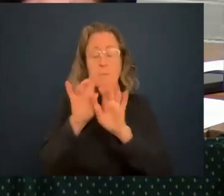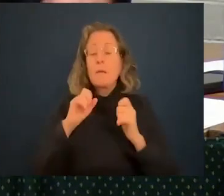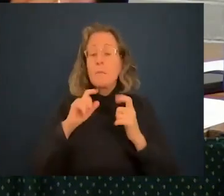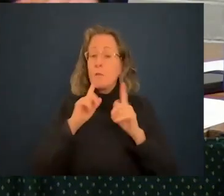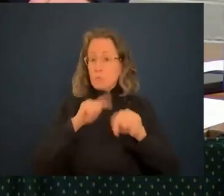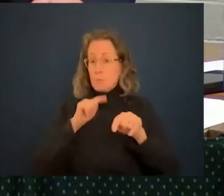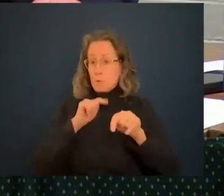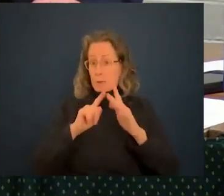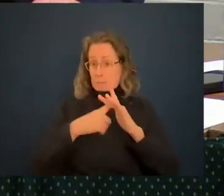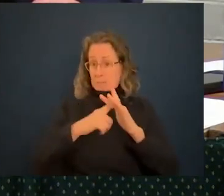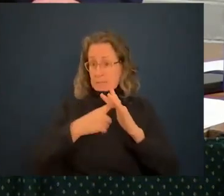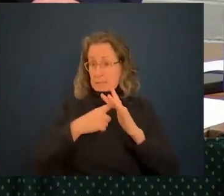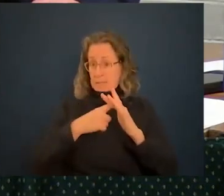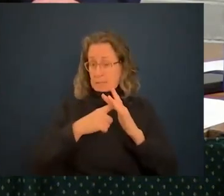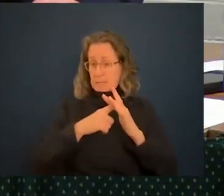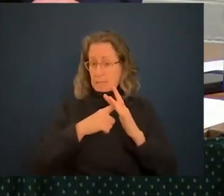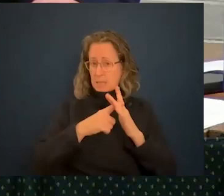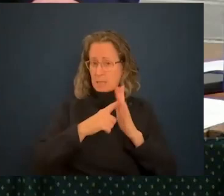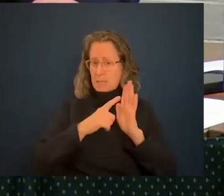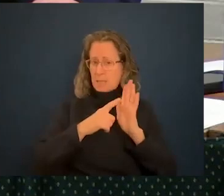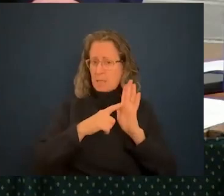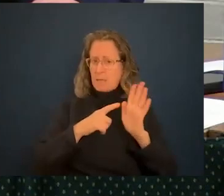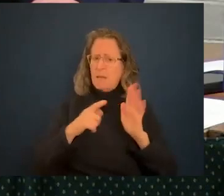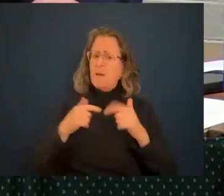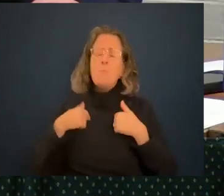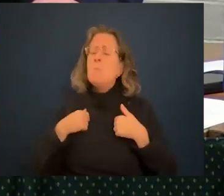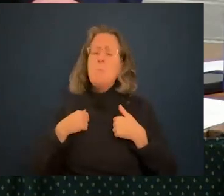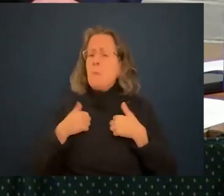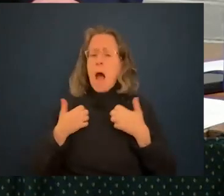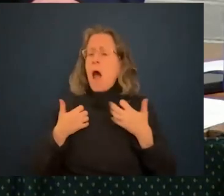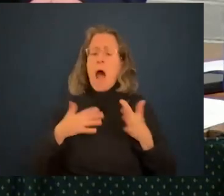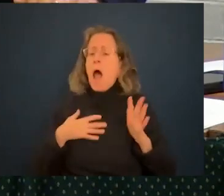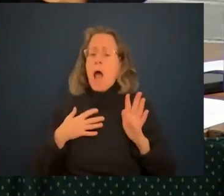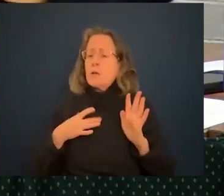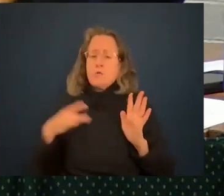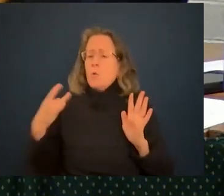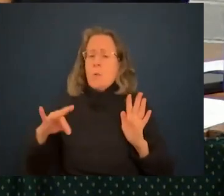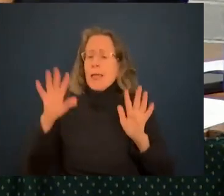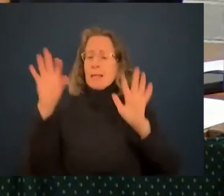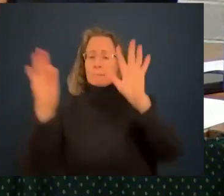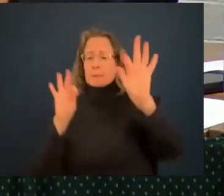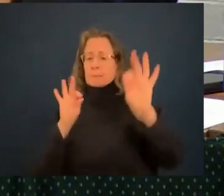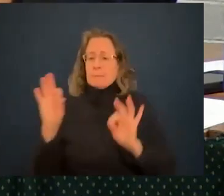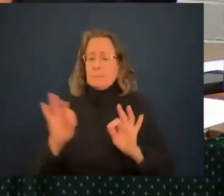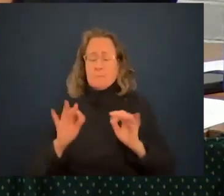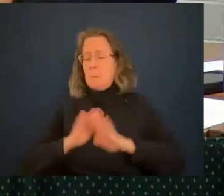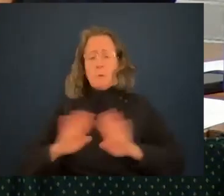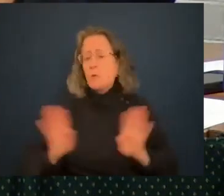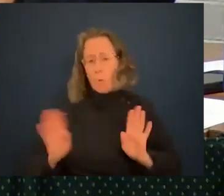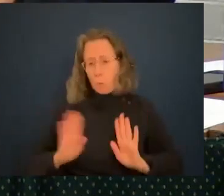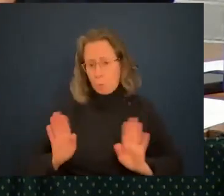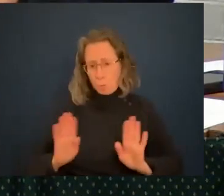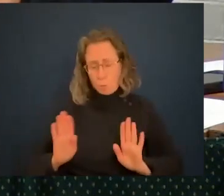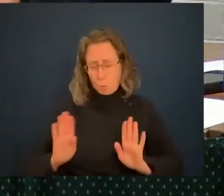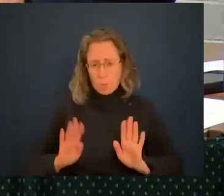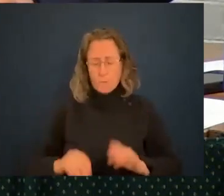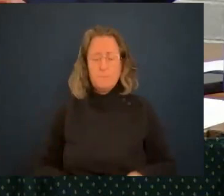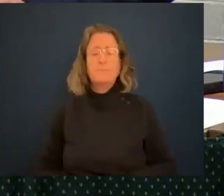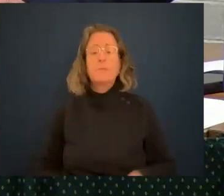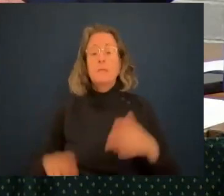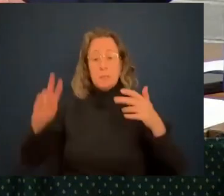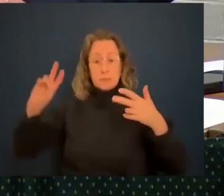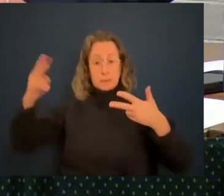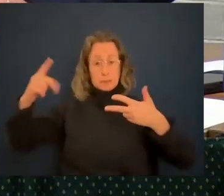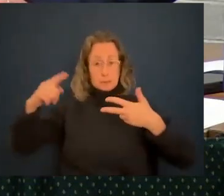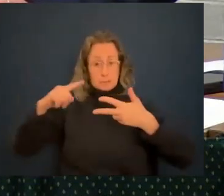I didn't appreciate the cherry picking of just part of the recommendations um the second one